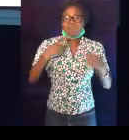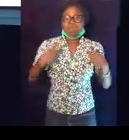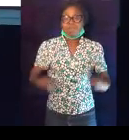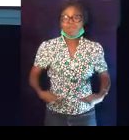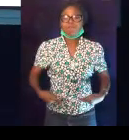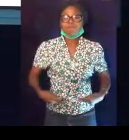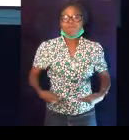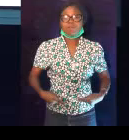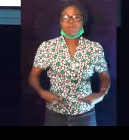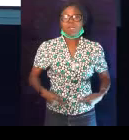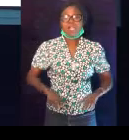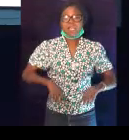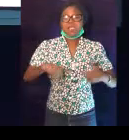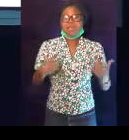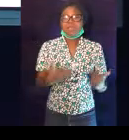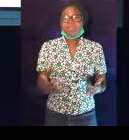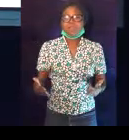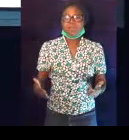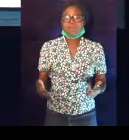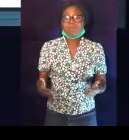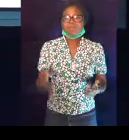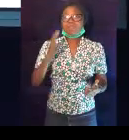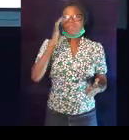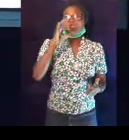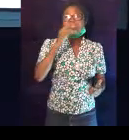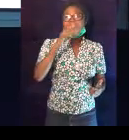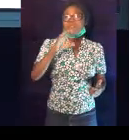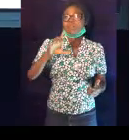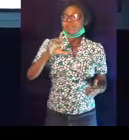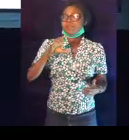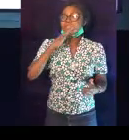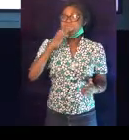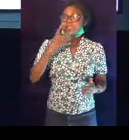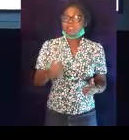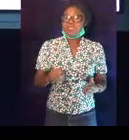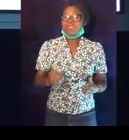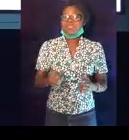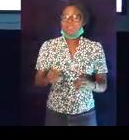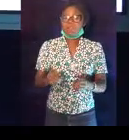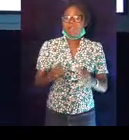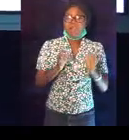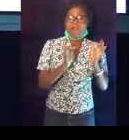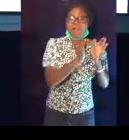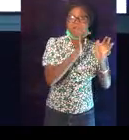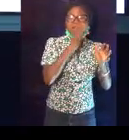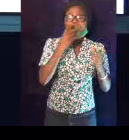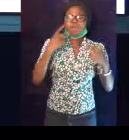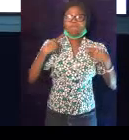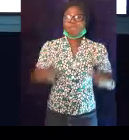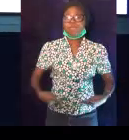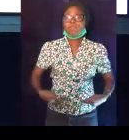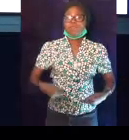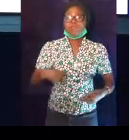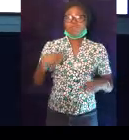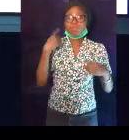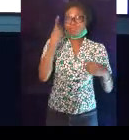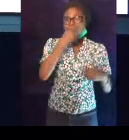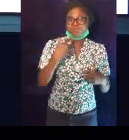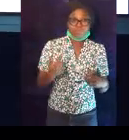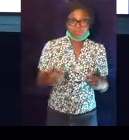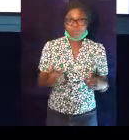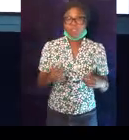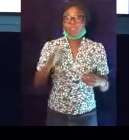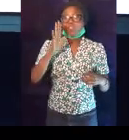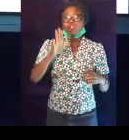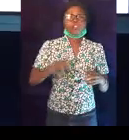the physical characteristics of living thing. What we talk about, it influences the aspect of physical appearance, such as